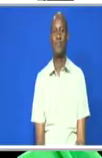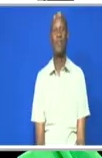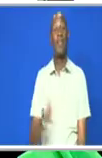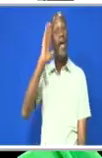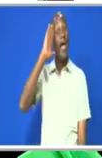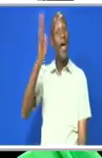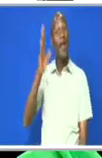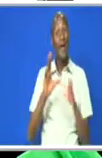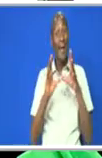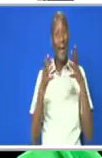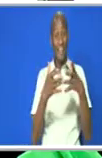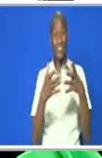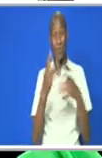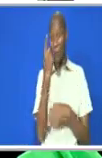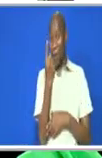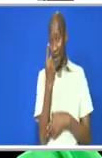Hello, grade 1 learner.